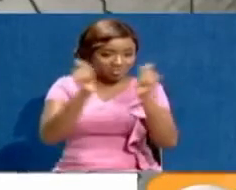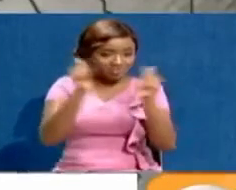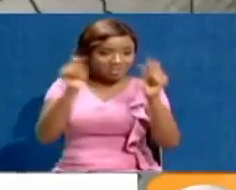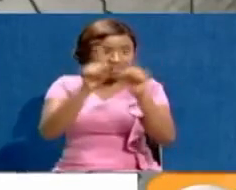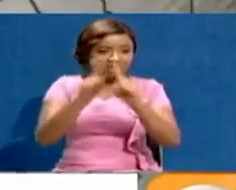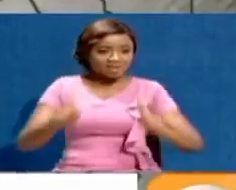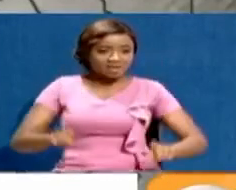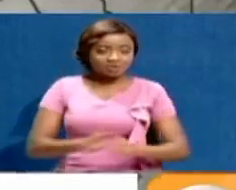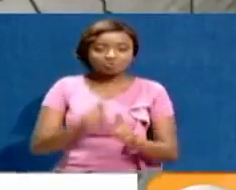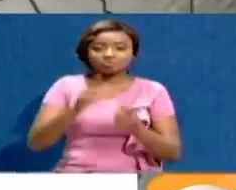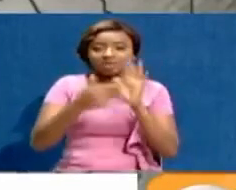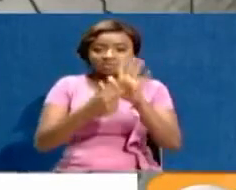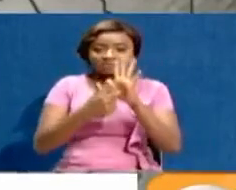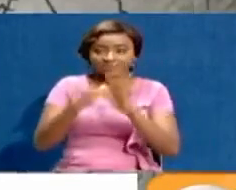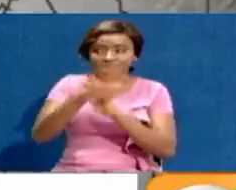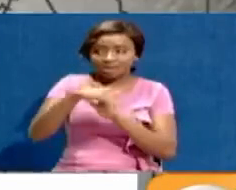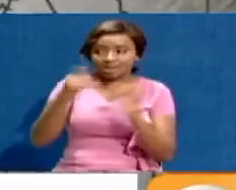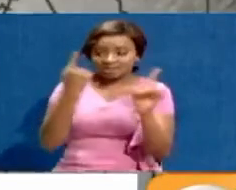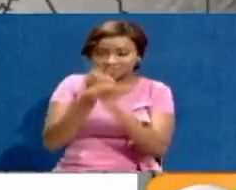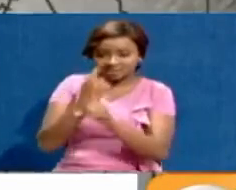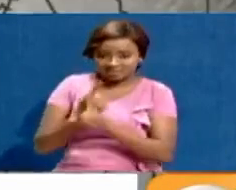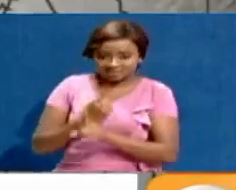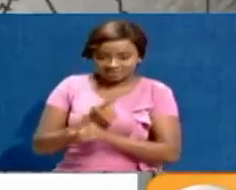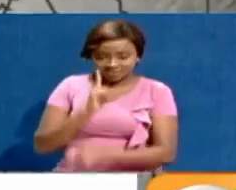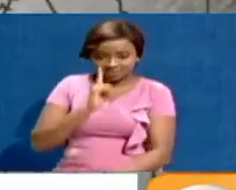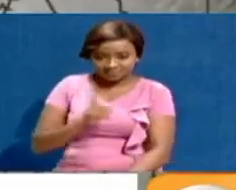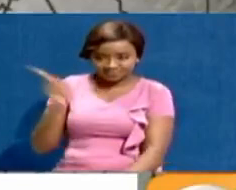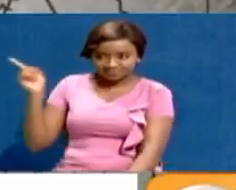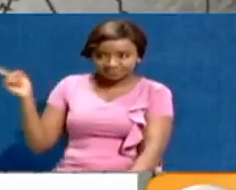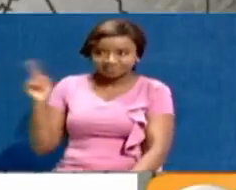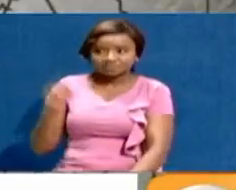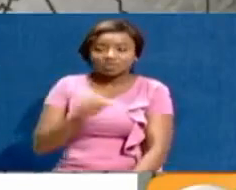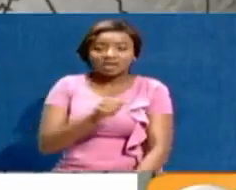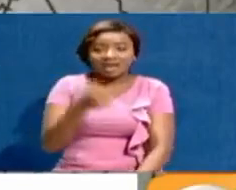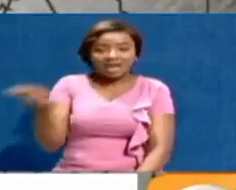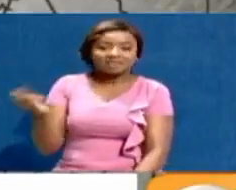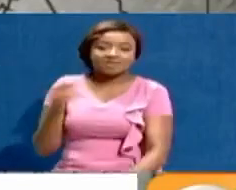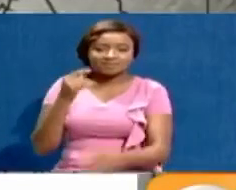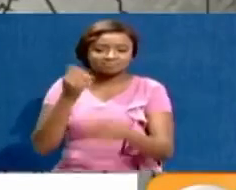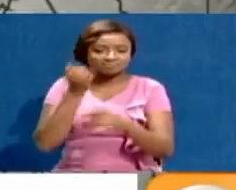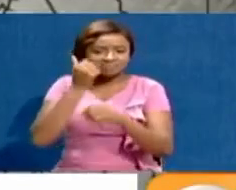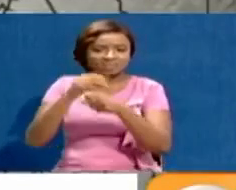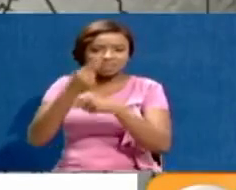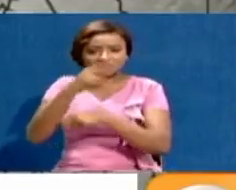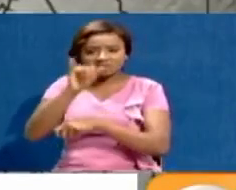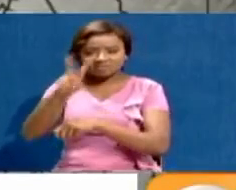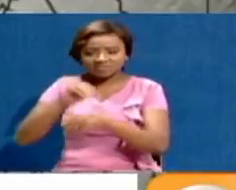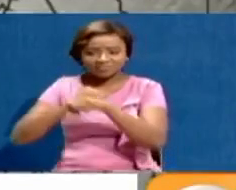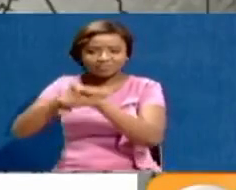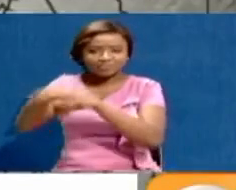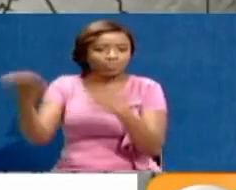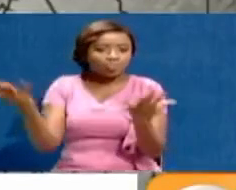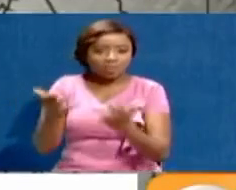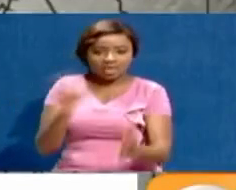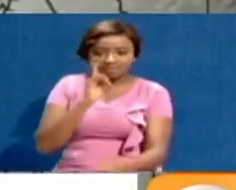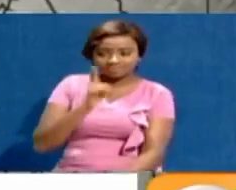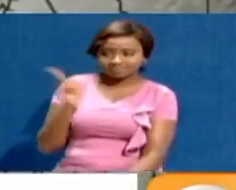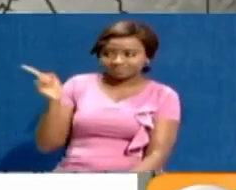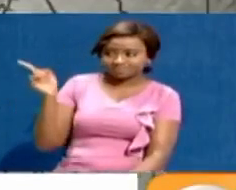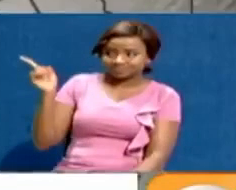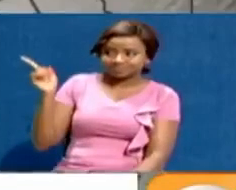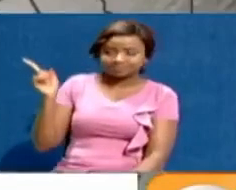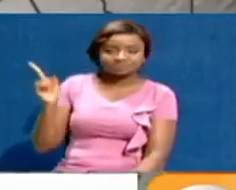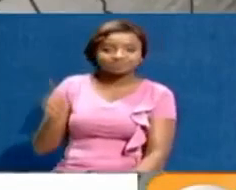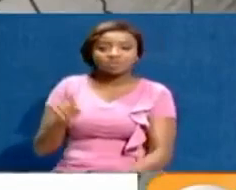as Makueni, Kwale and Nyeri, others are on the reverse gear, recording increased infections such as Nandi, Marsabit and